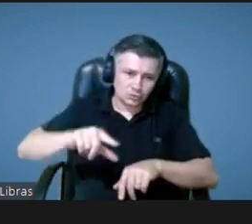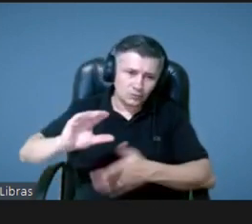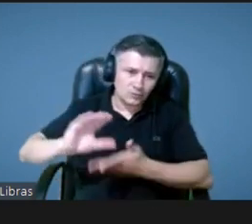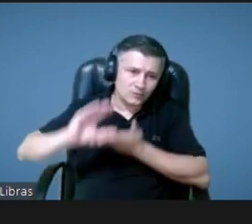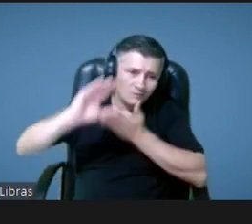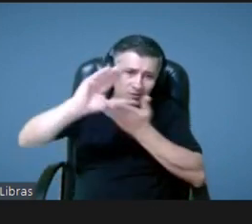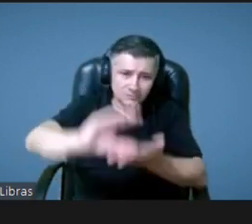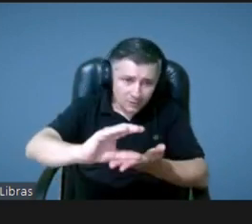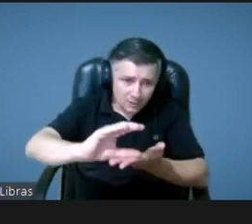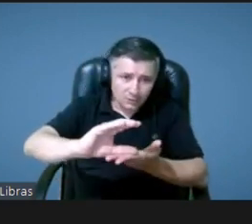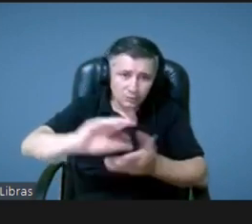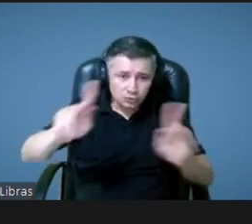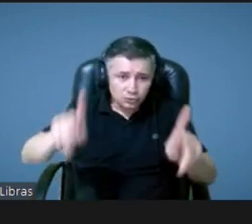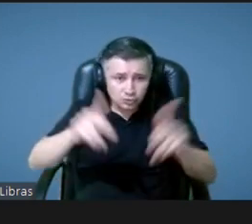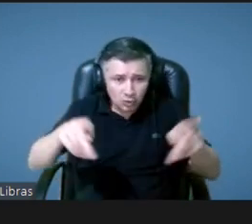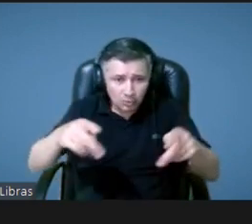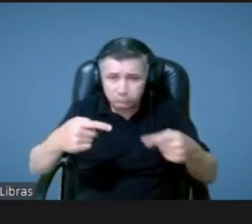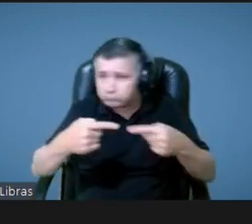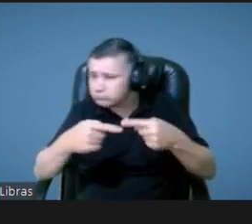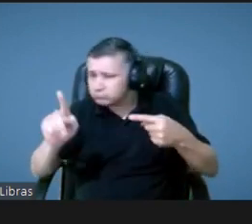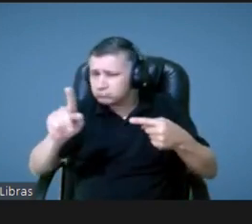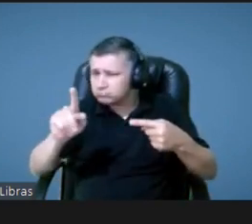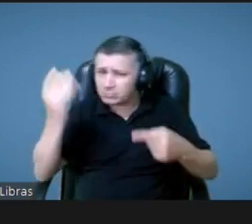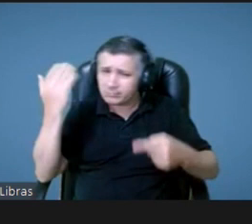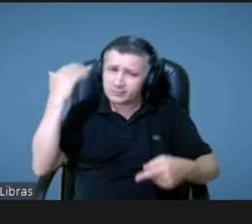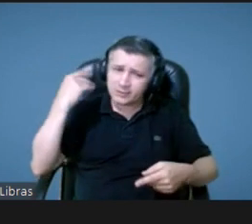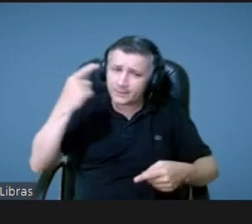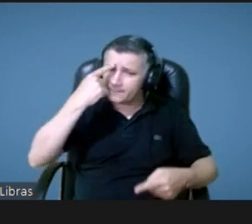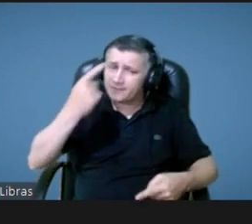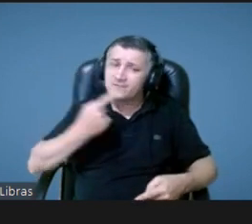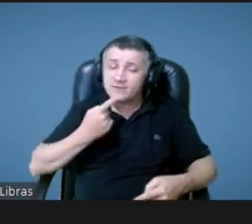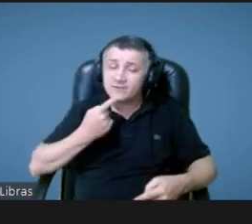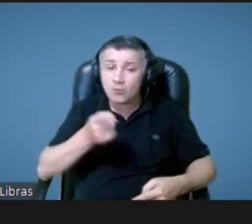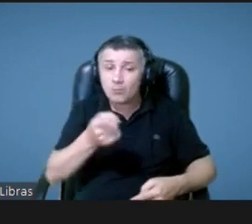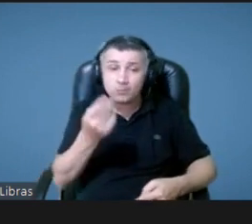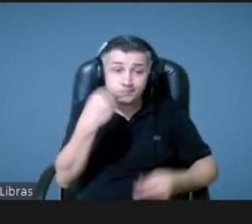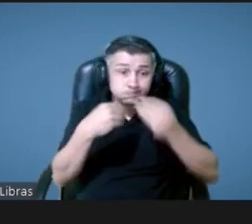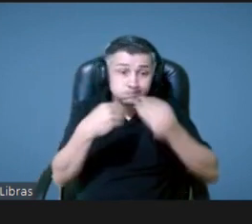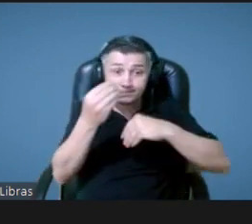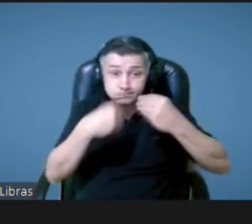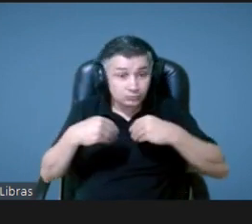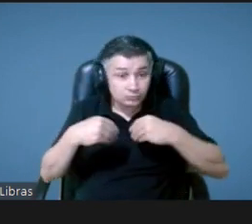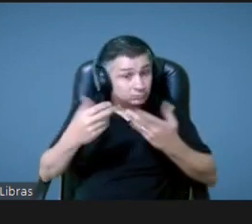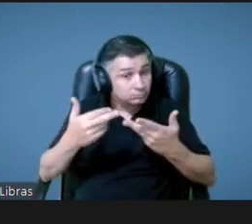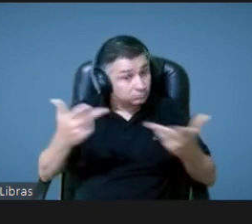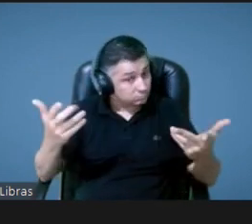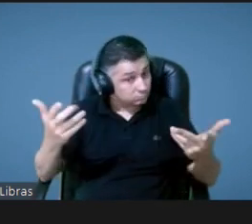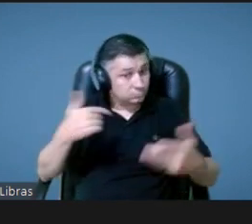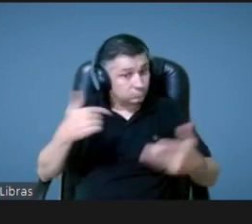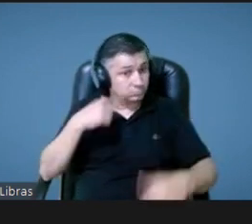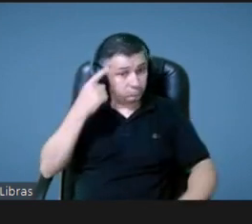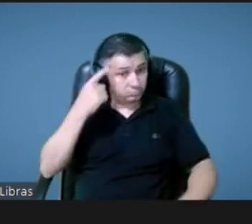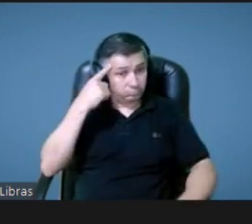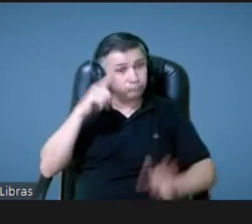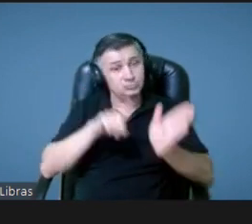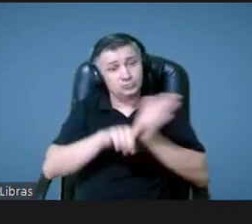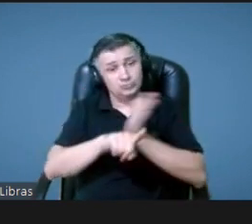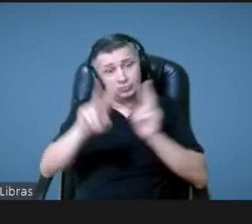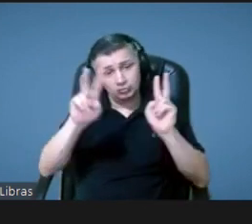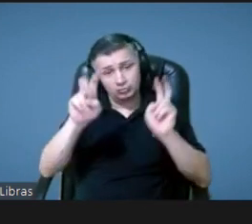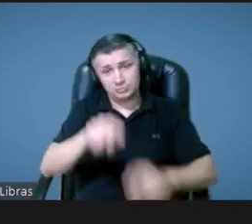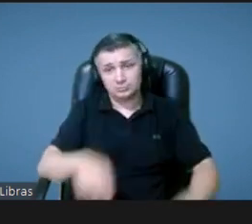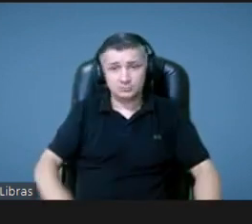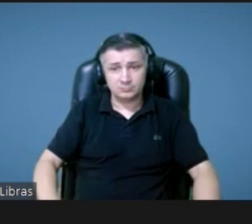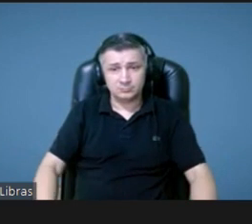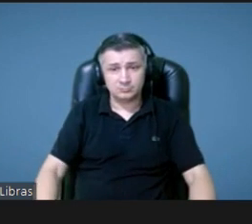you to think in terms of divesting the shopping malls which no longer fit your